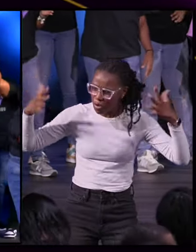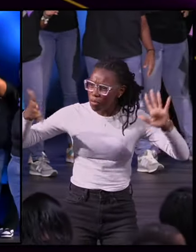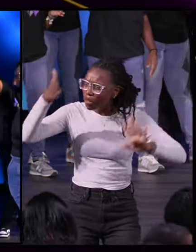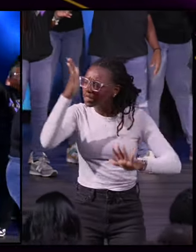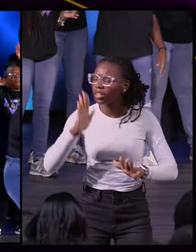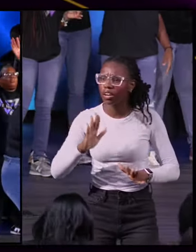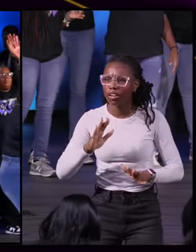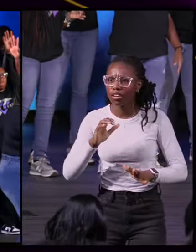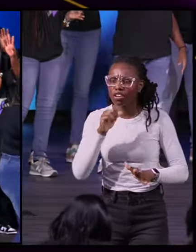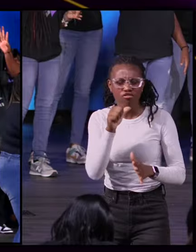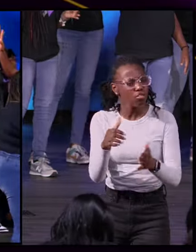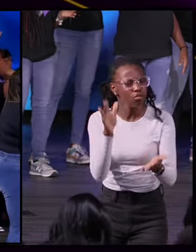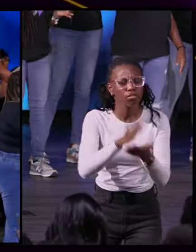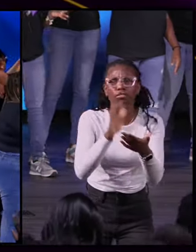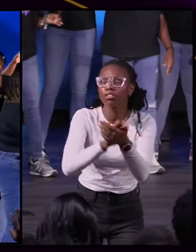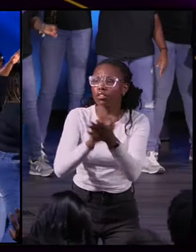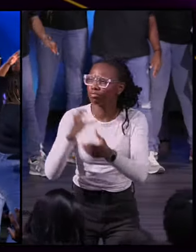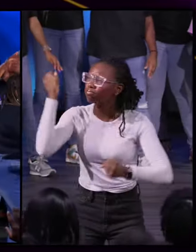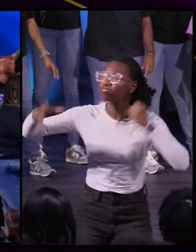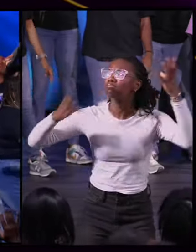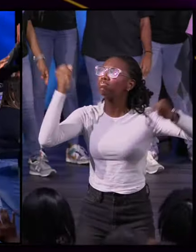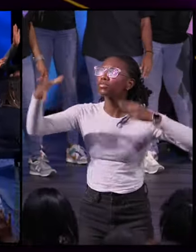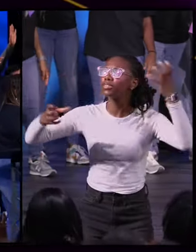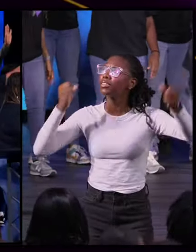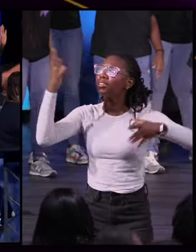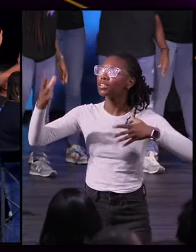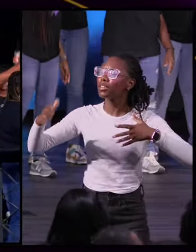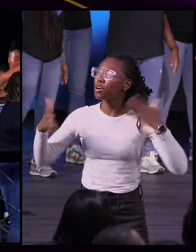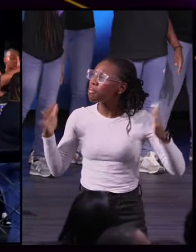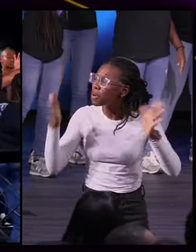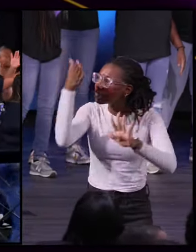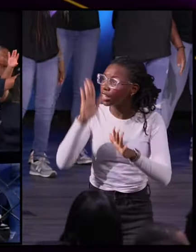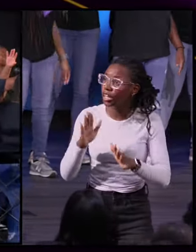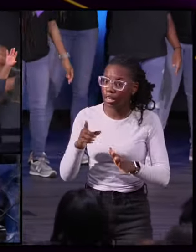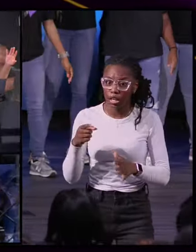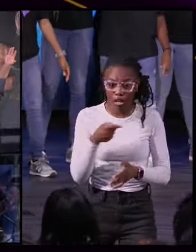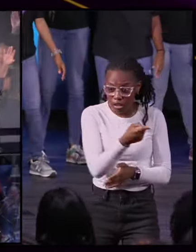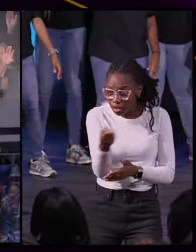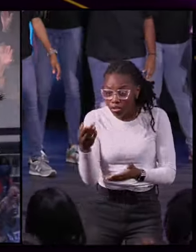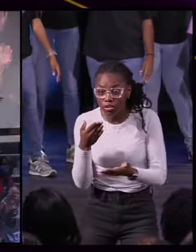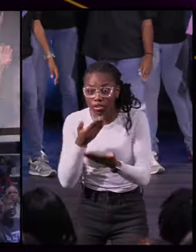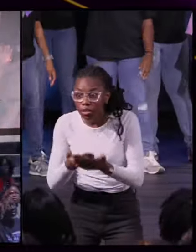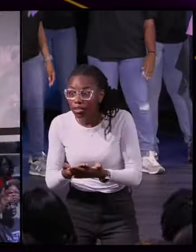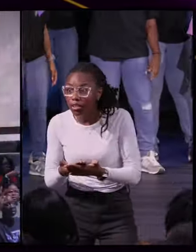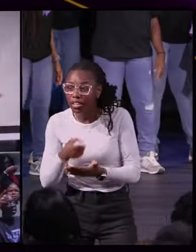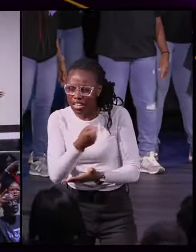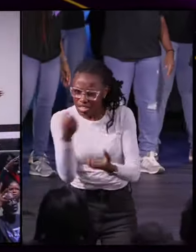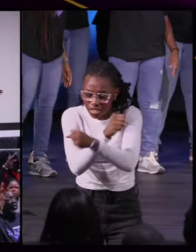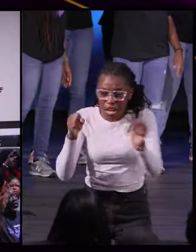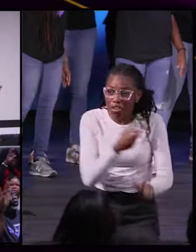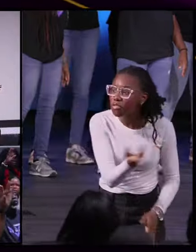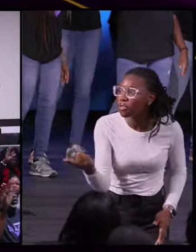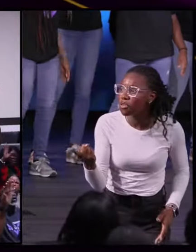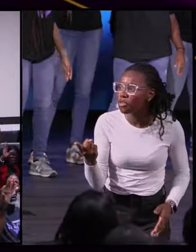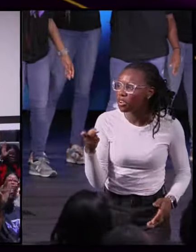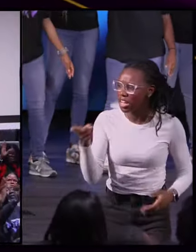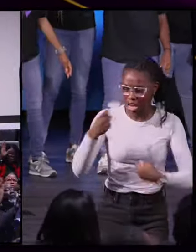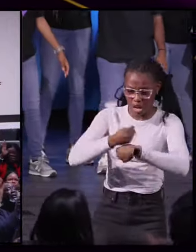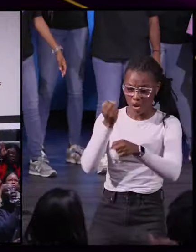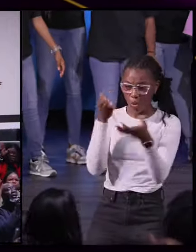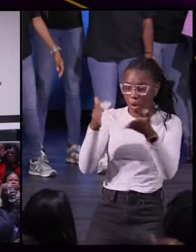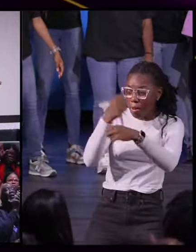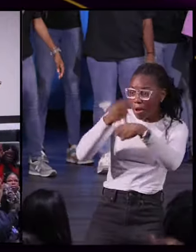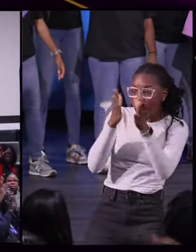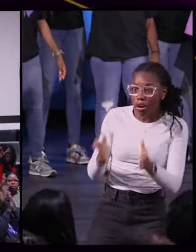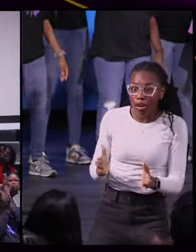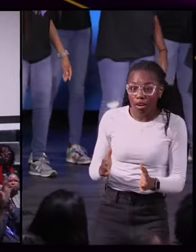your hands. Lift up your voice. Lift up your voice to him. Has he been good to you? Did he save you? Did he make a way for